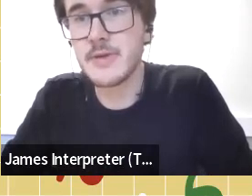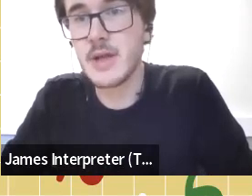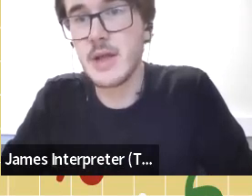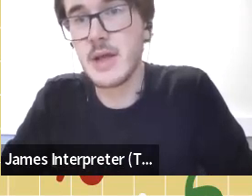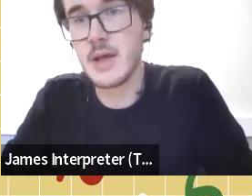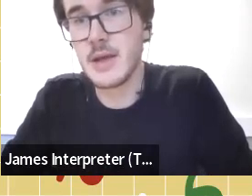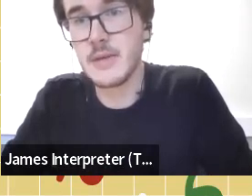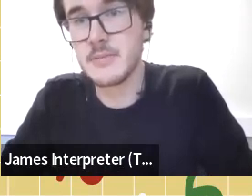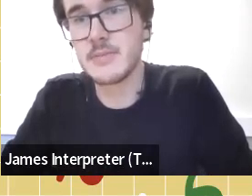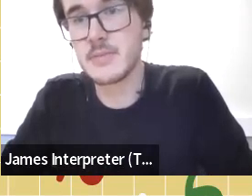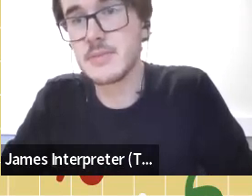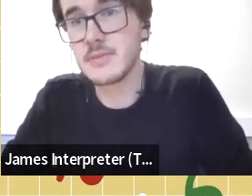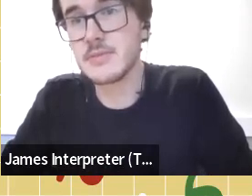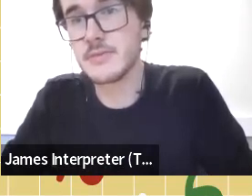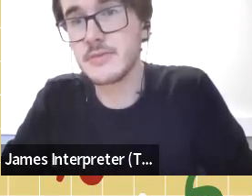deaf.